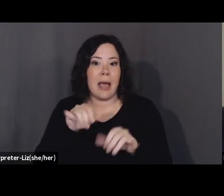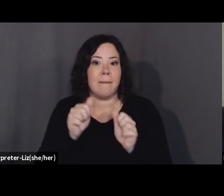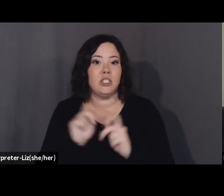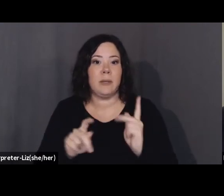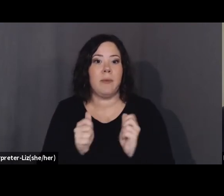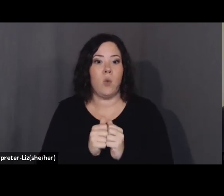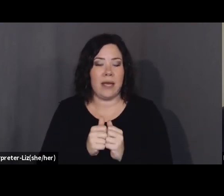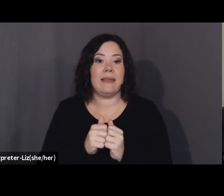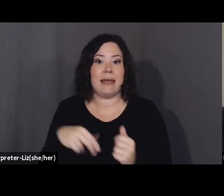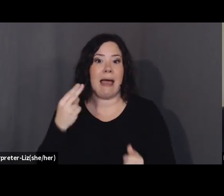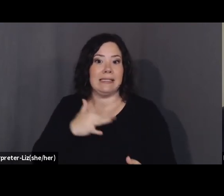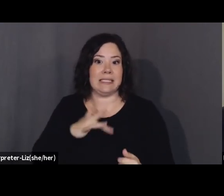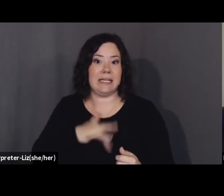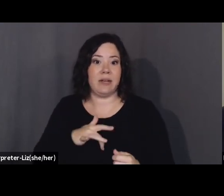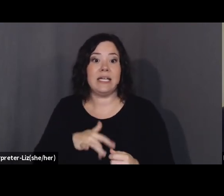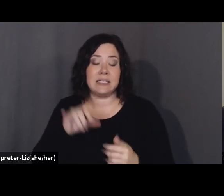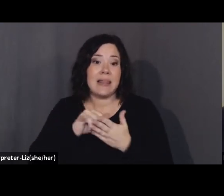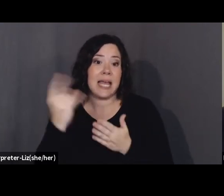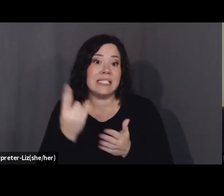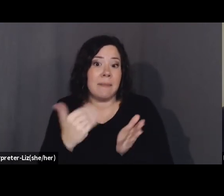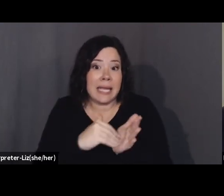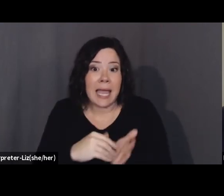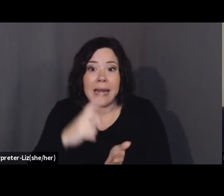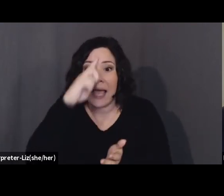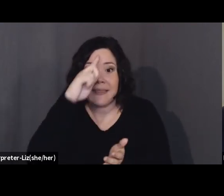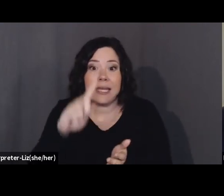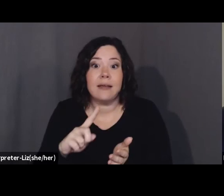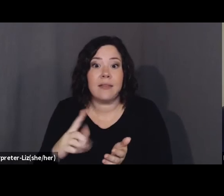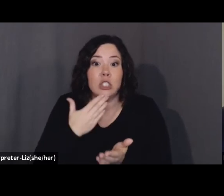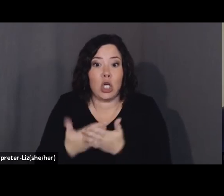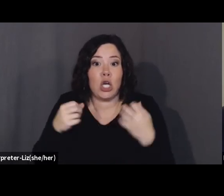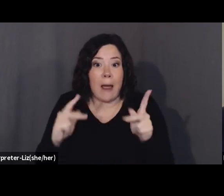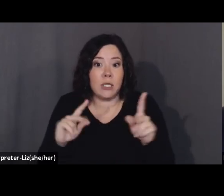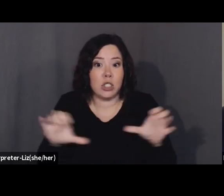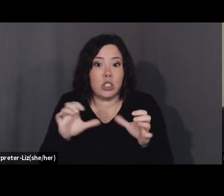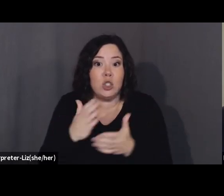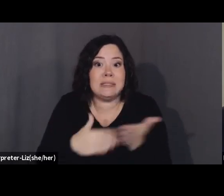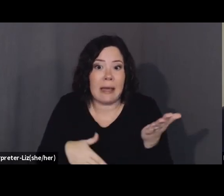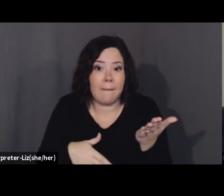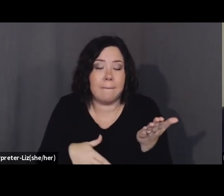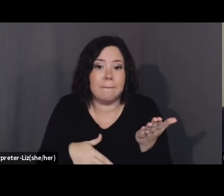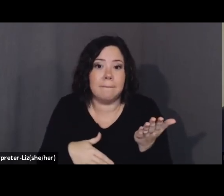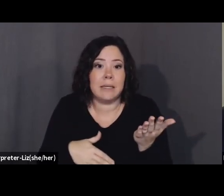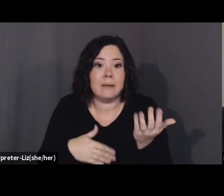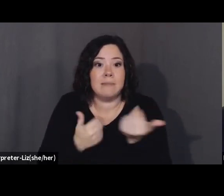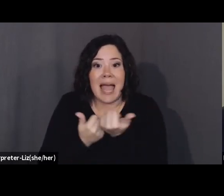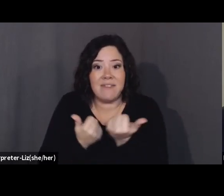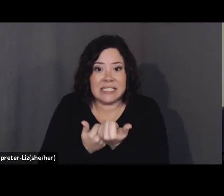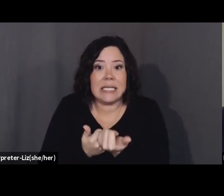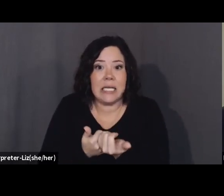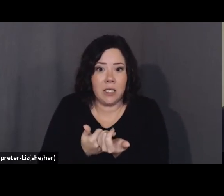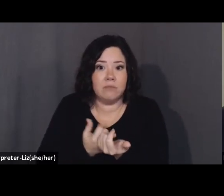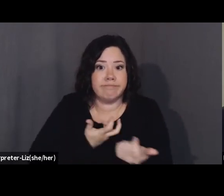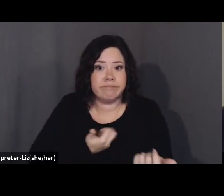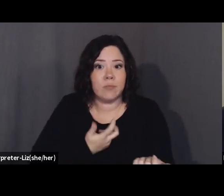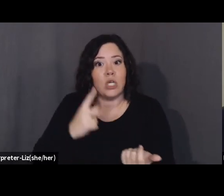And that is something that I think, again, there's a really rich opportunity to do some advocacy there, which I